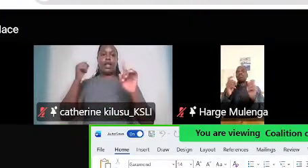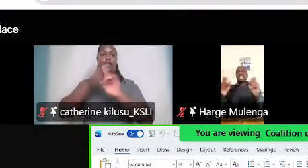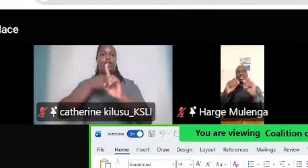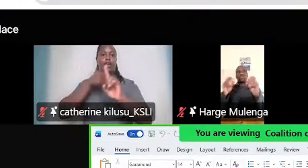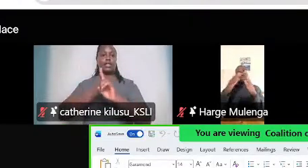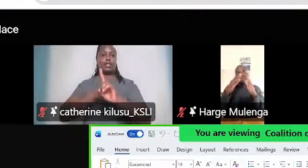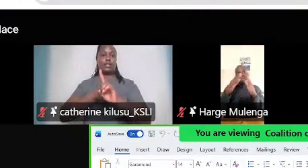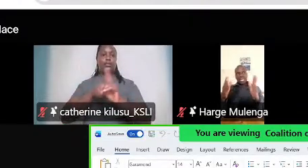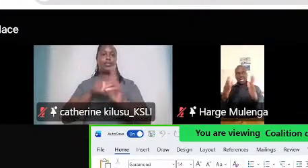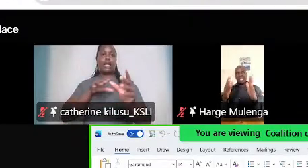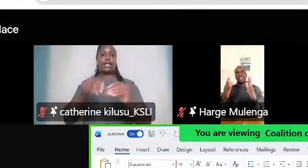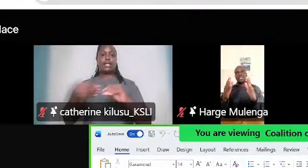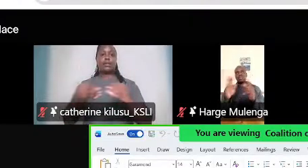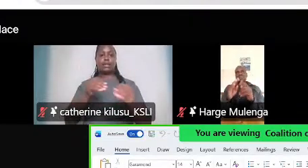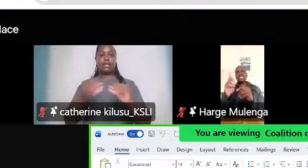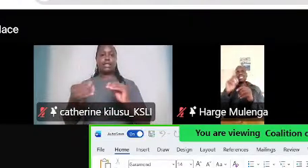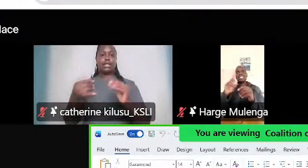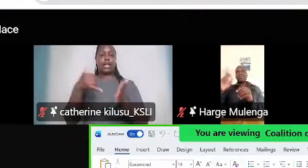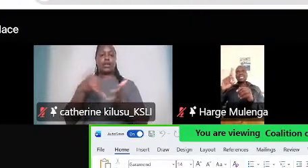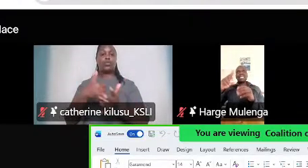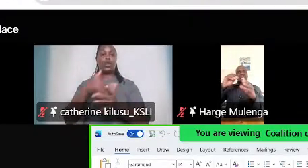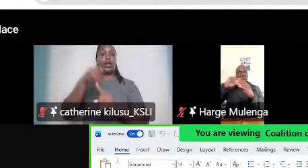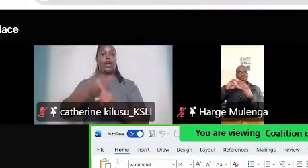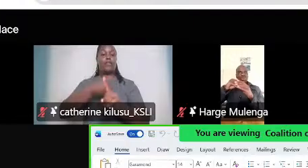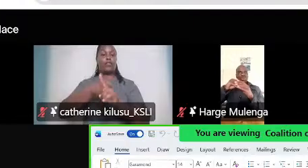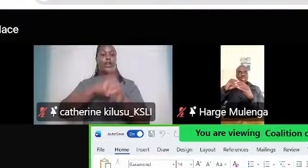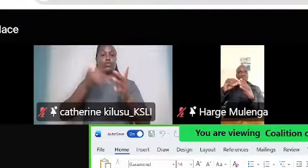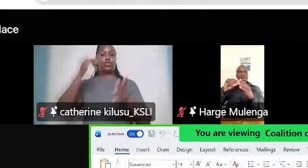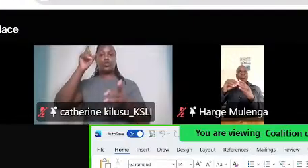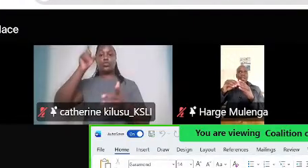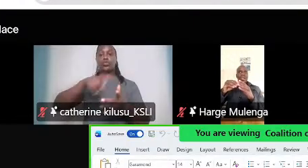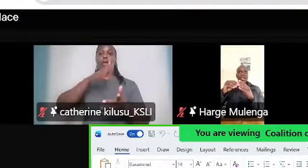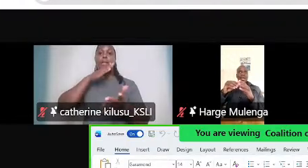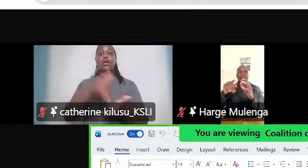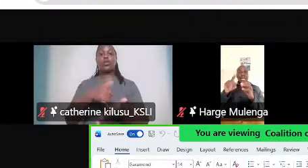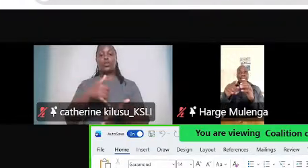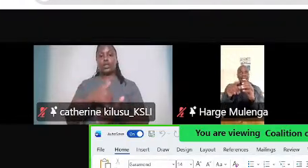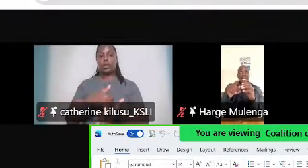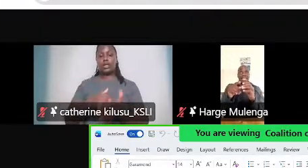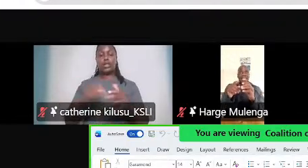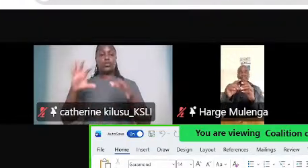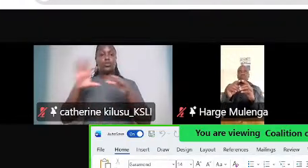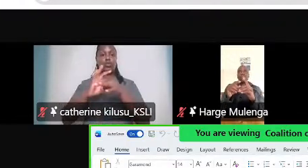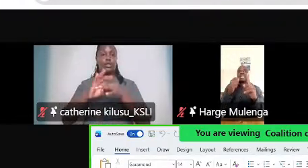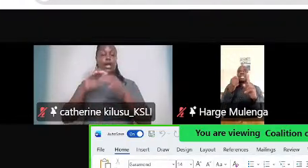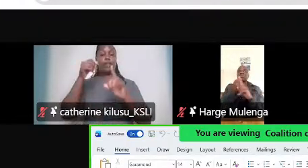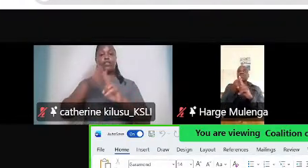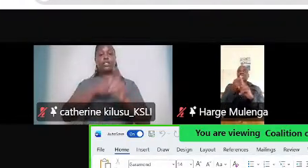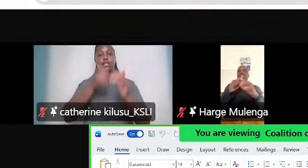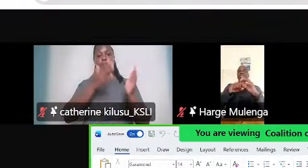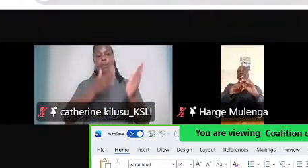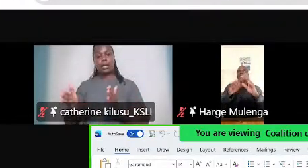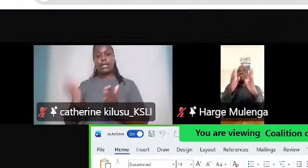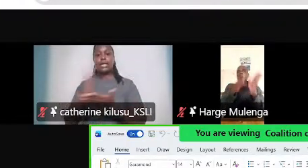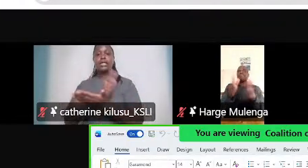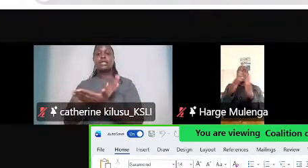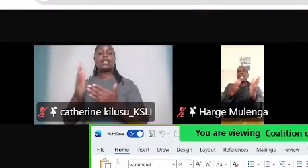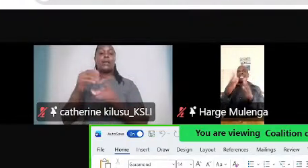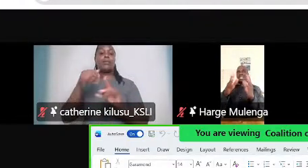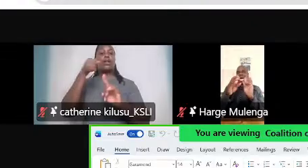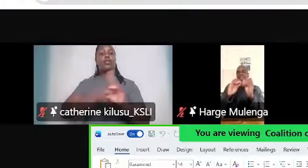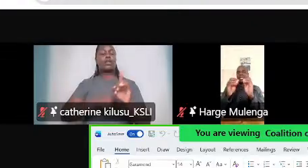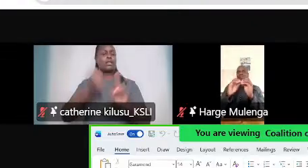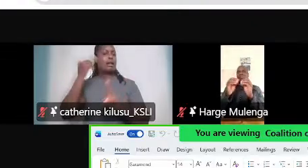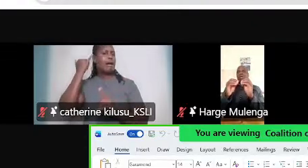Disability inclusion advocates should be included in shaping advocacy plans and joint advocacy plans. And some advocacy ideas that